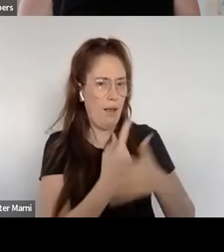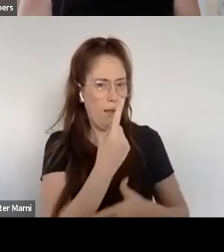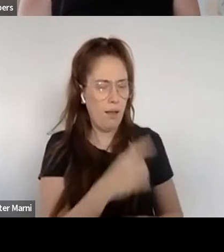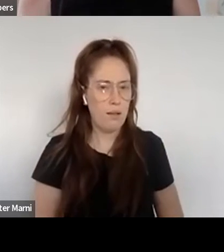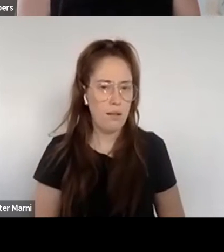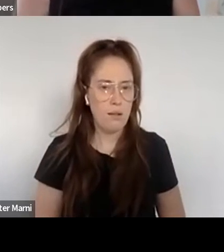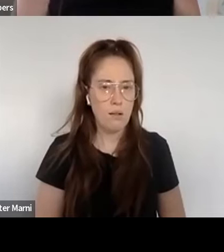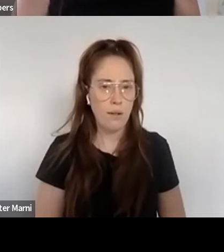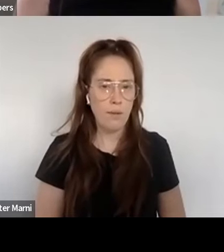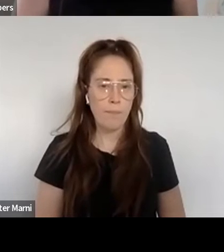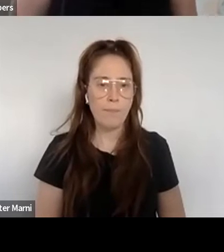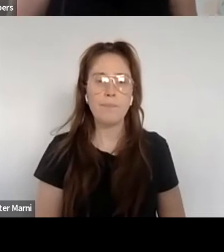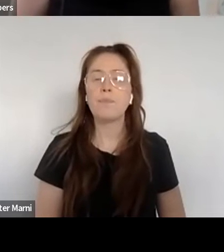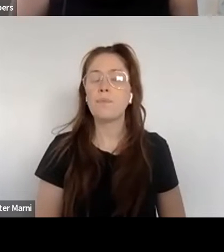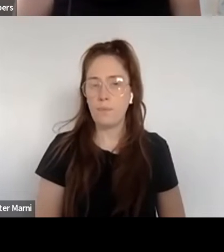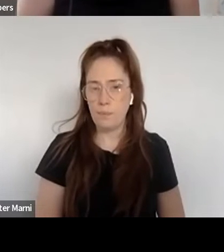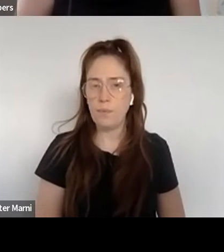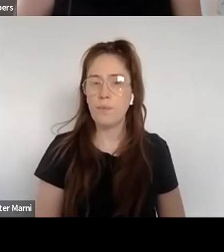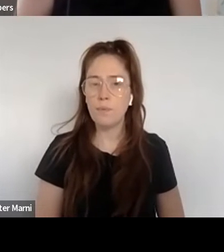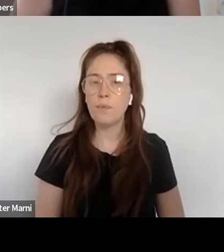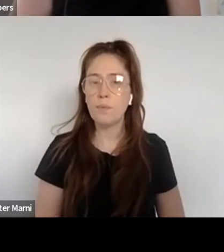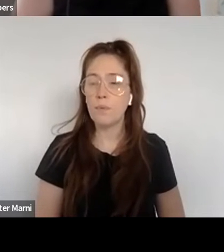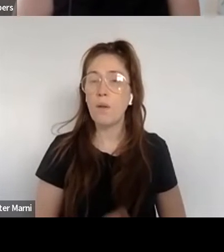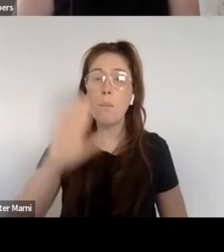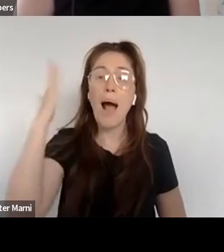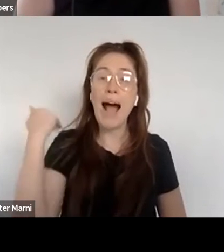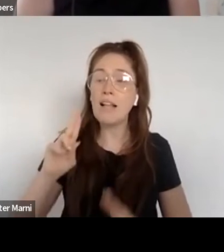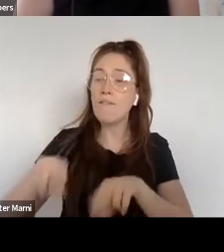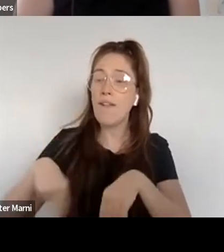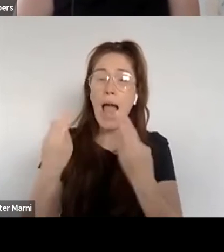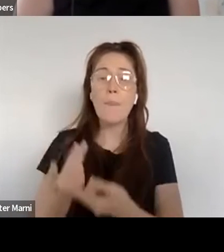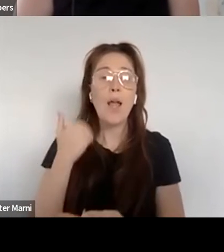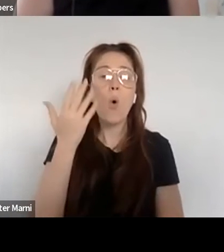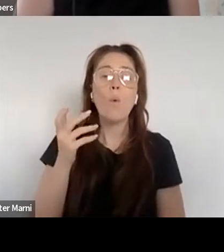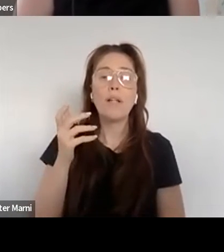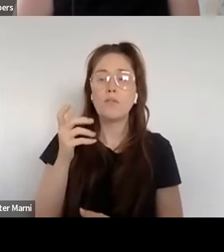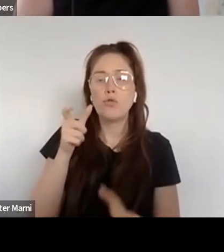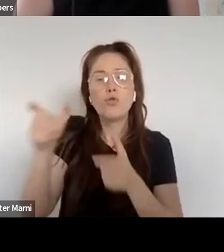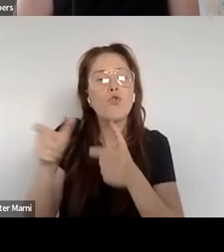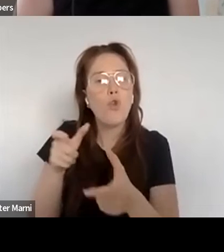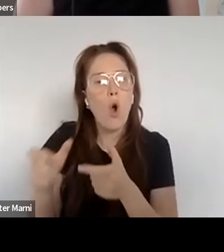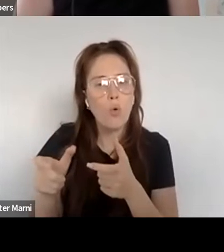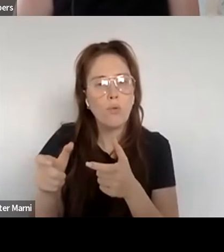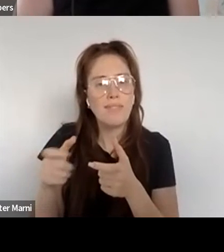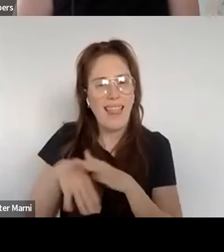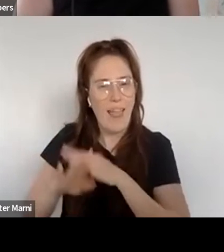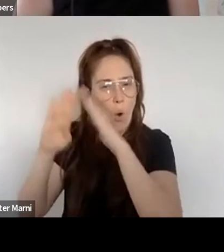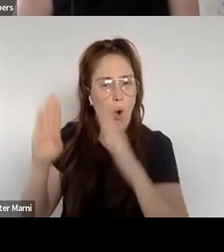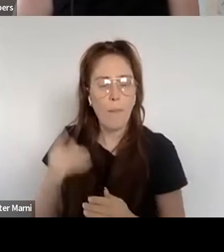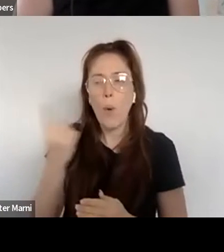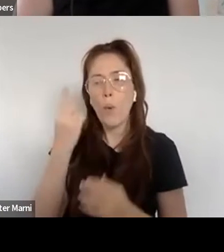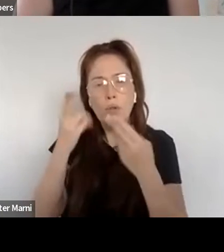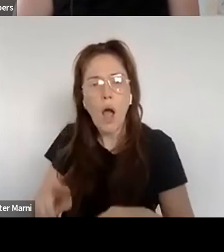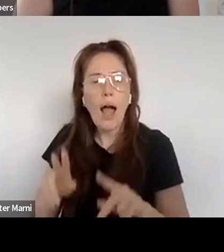mean, families always had control of death and dying in their own homes. People didn't venture very far.